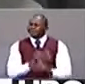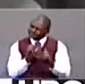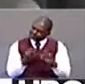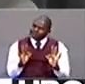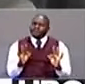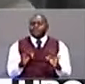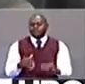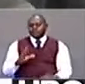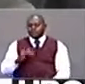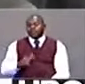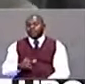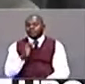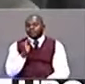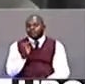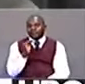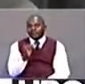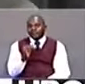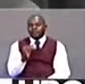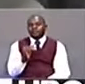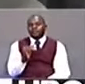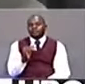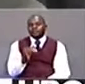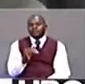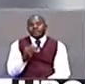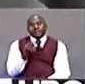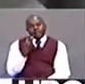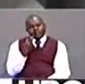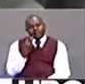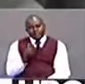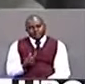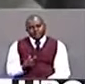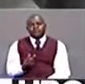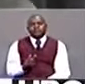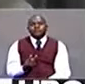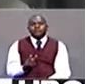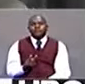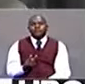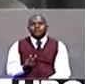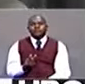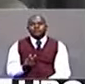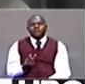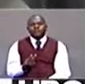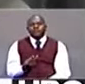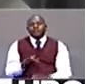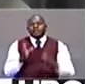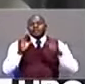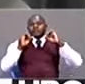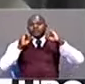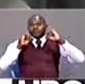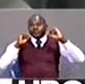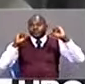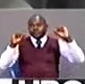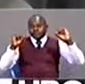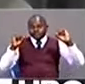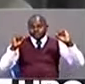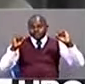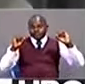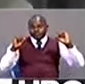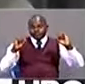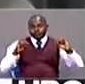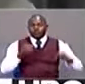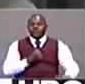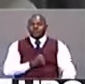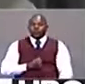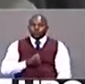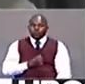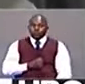Madam Speaker, I realize that the President, when he was actually eulogizing